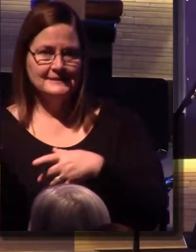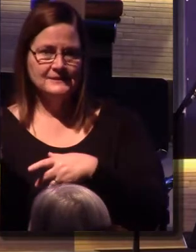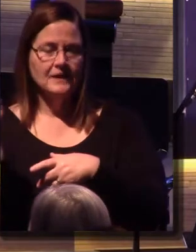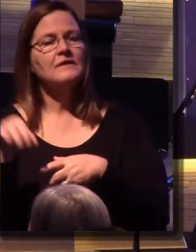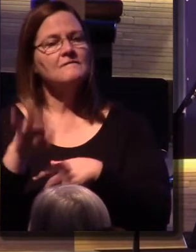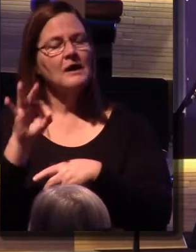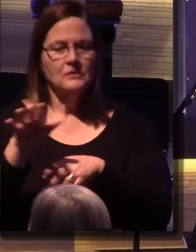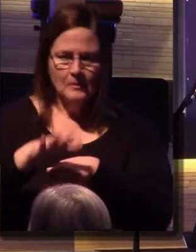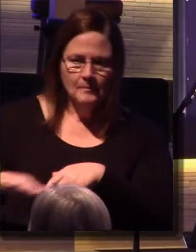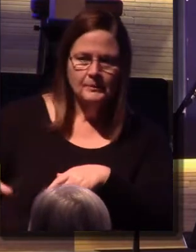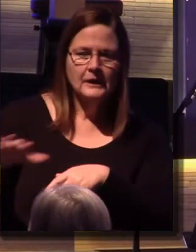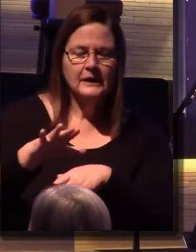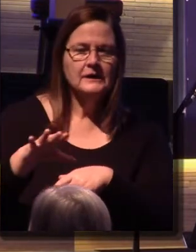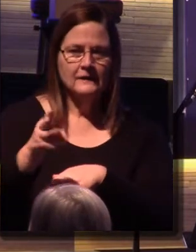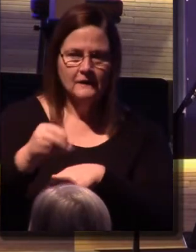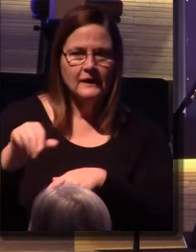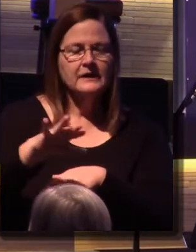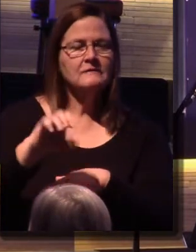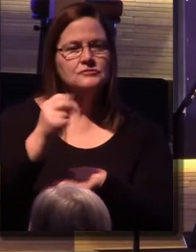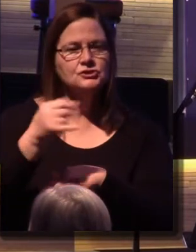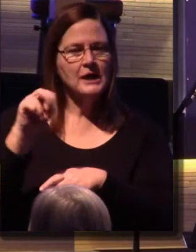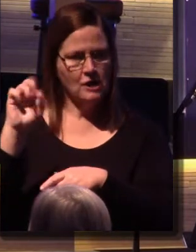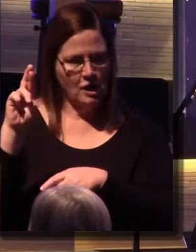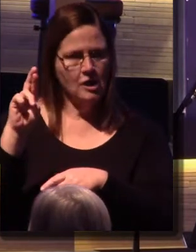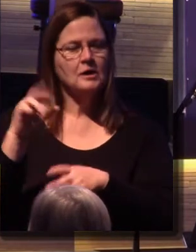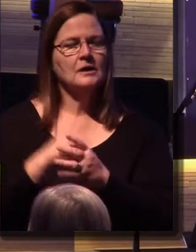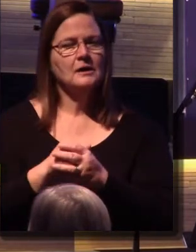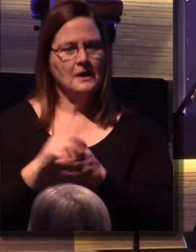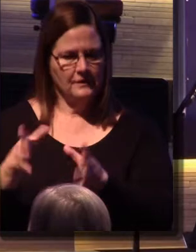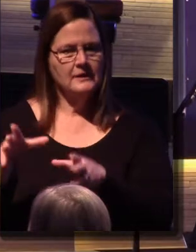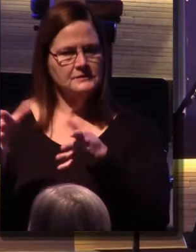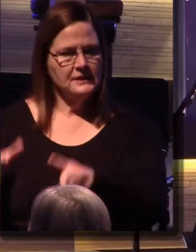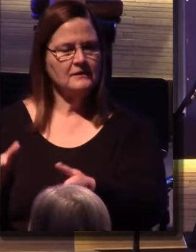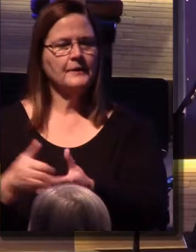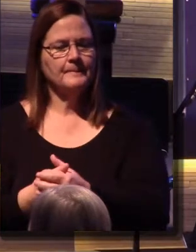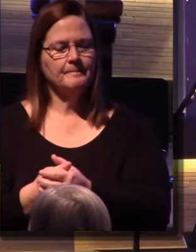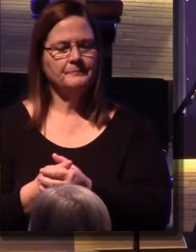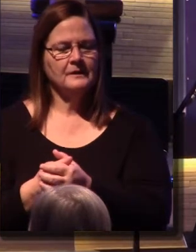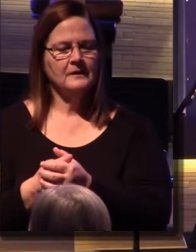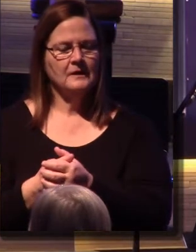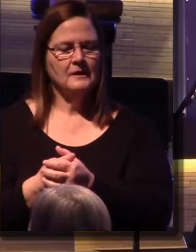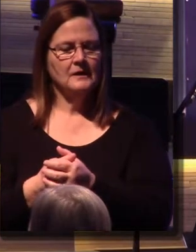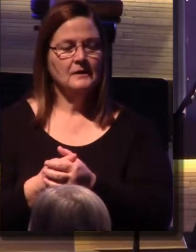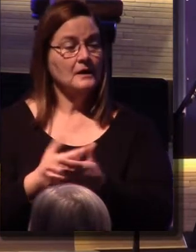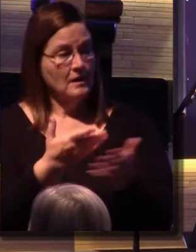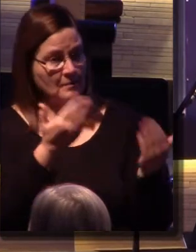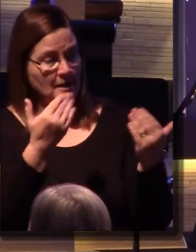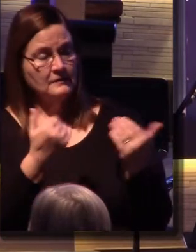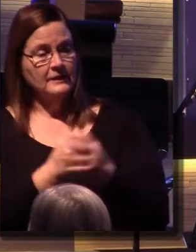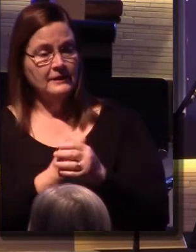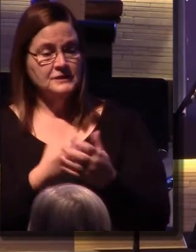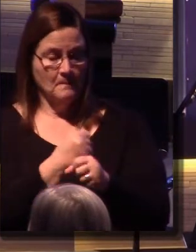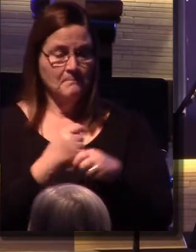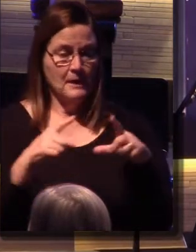east that they found a plain in the land of Shinar and settled there. They said to one another, come, let us